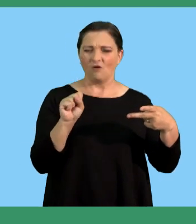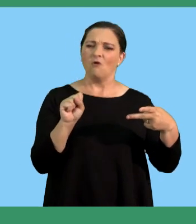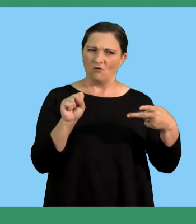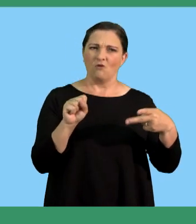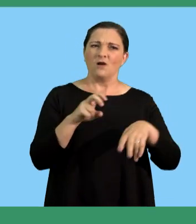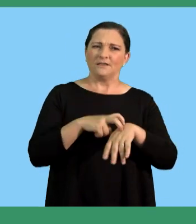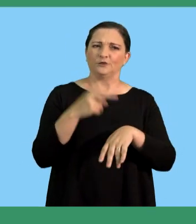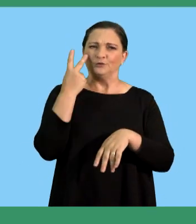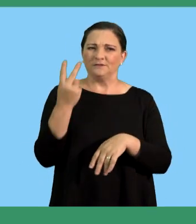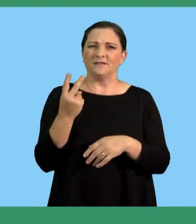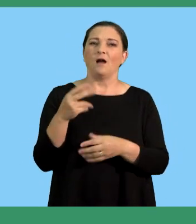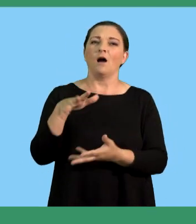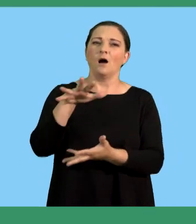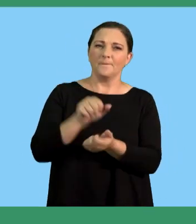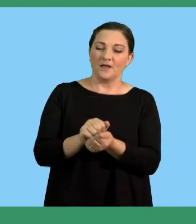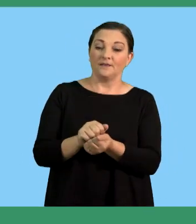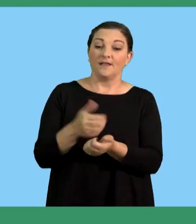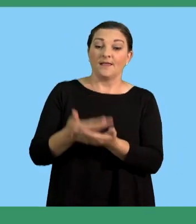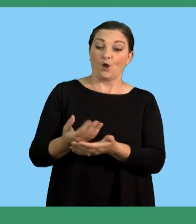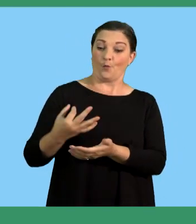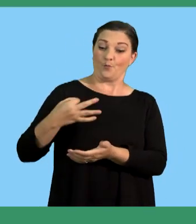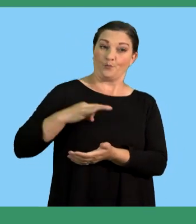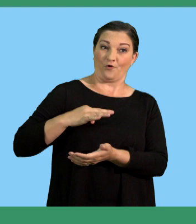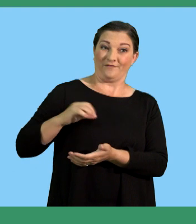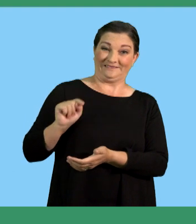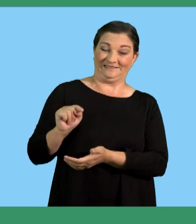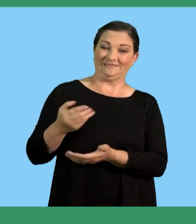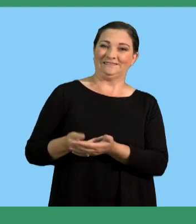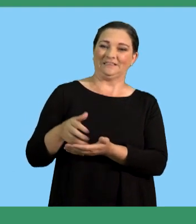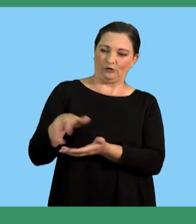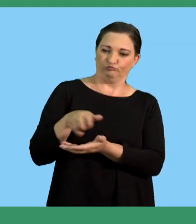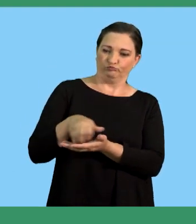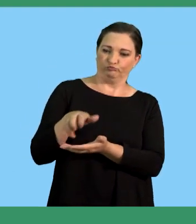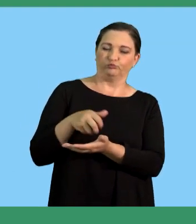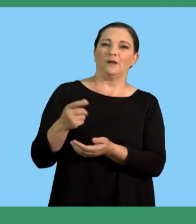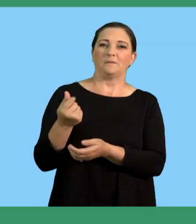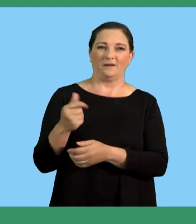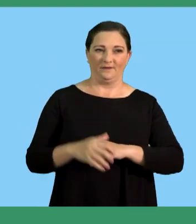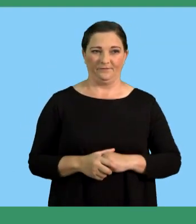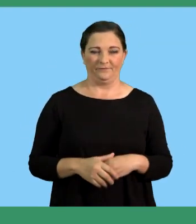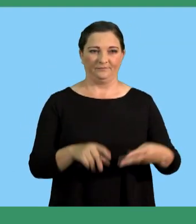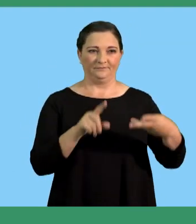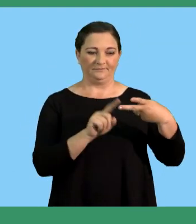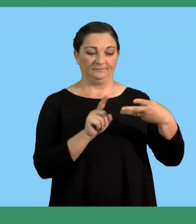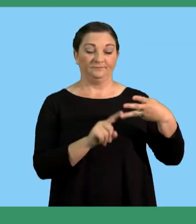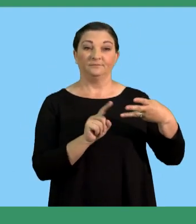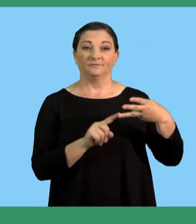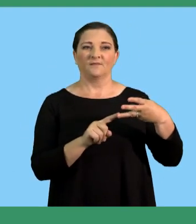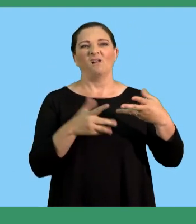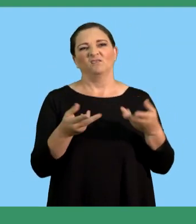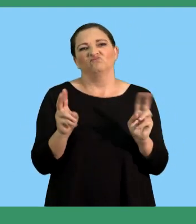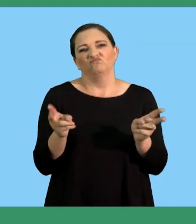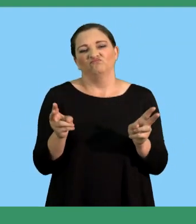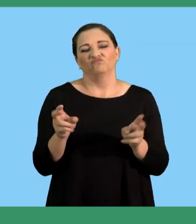its profit, which we consider to be return when you invest in a company. Then ordinary share refers to